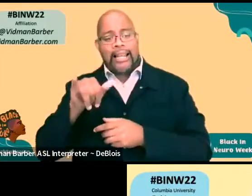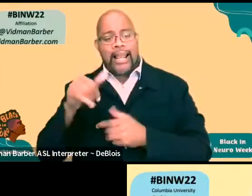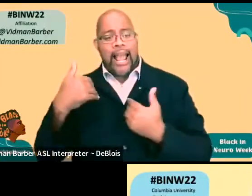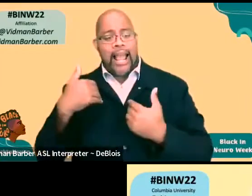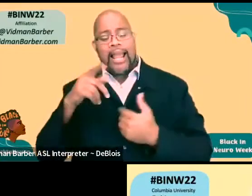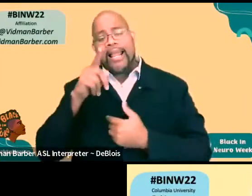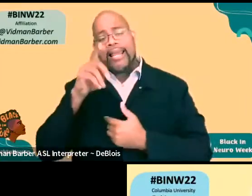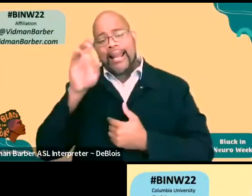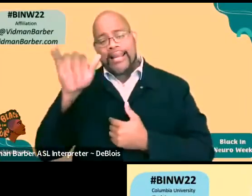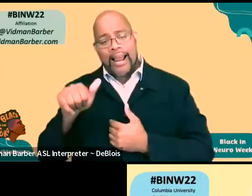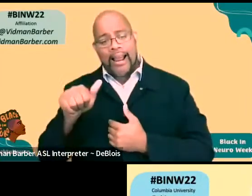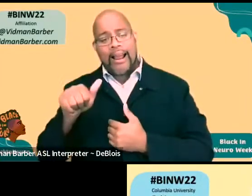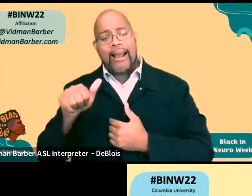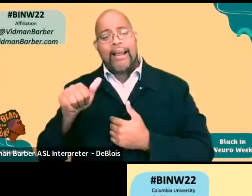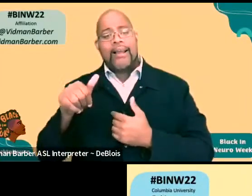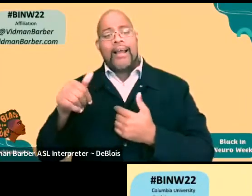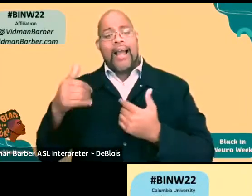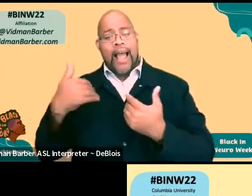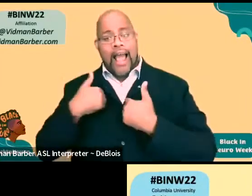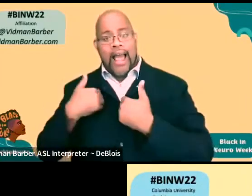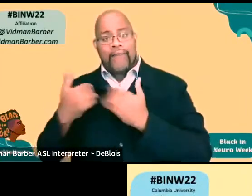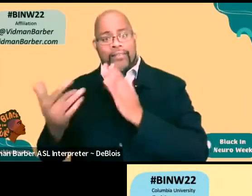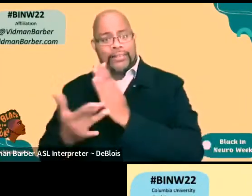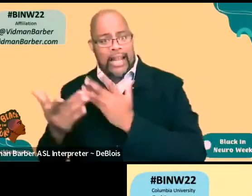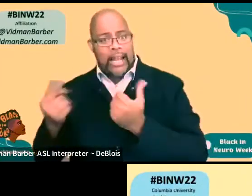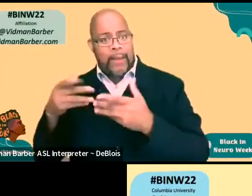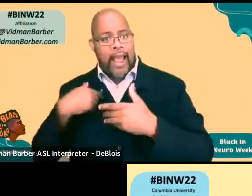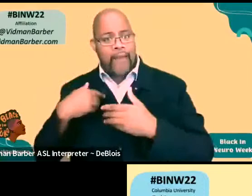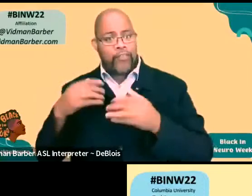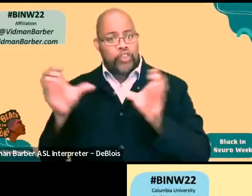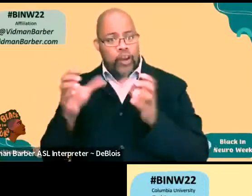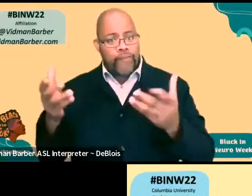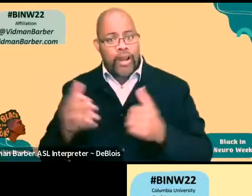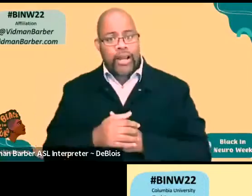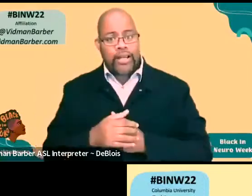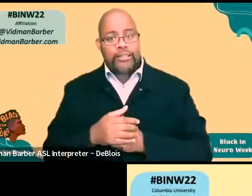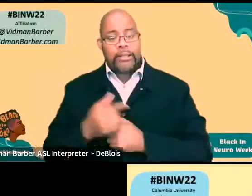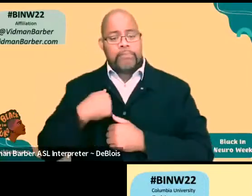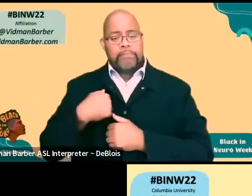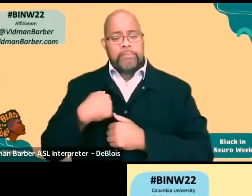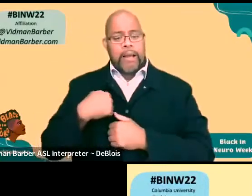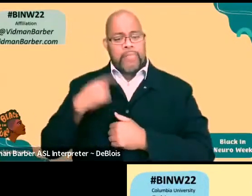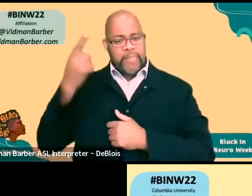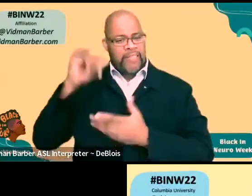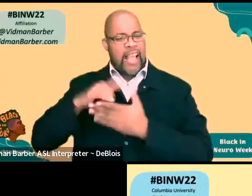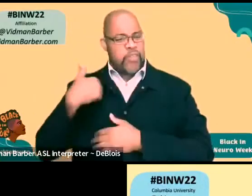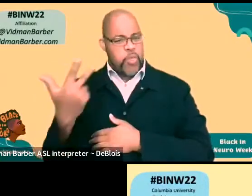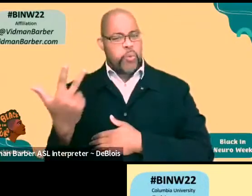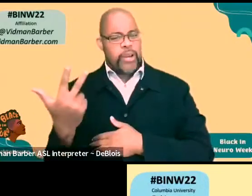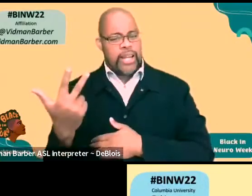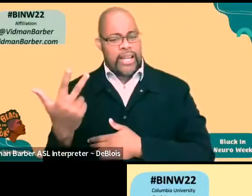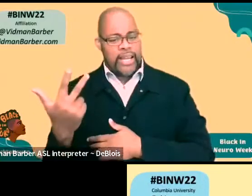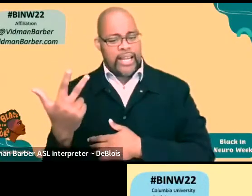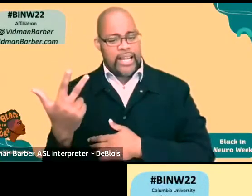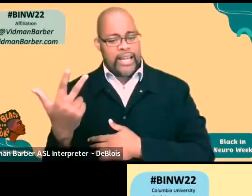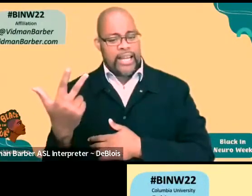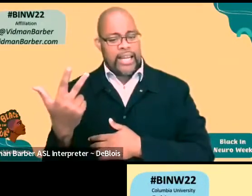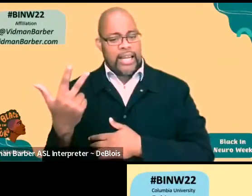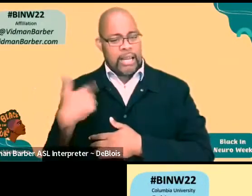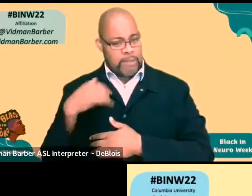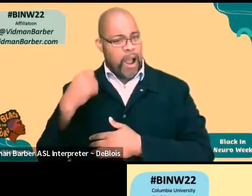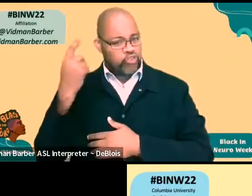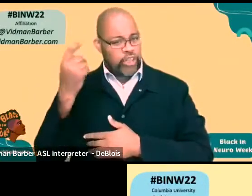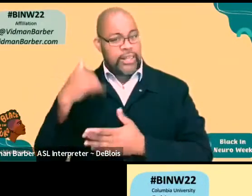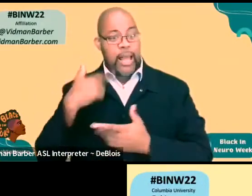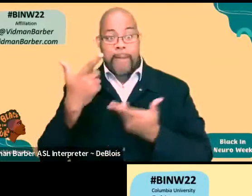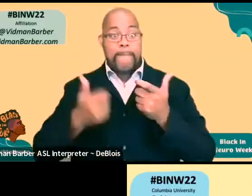How many EEG techs are board certified in Kenya? My understanding is that there's 3, right? And so that might be a bigger